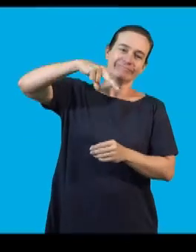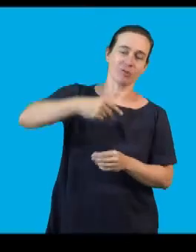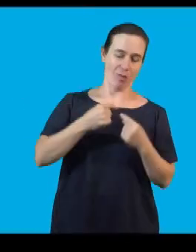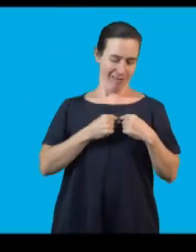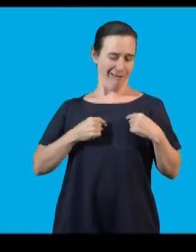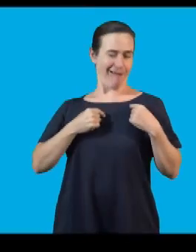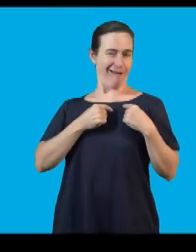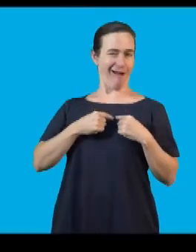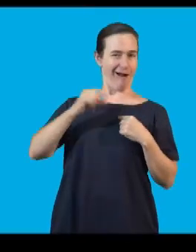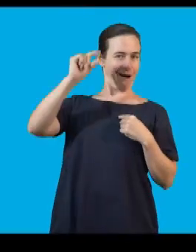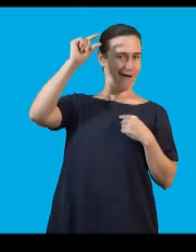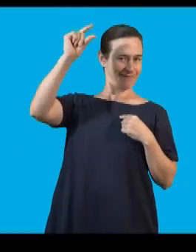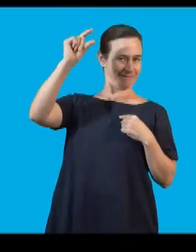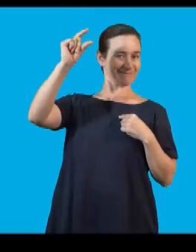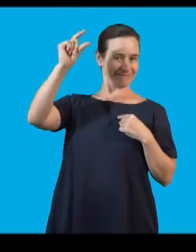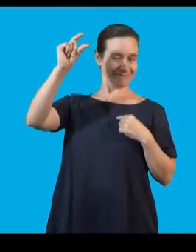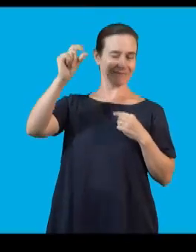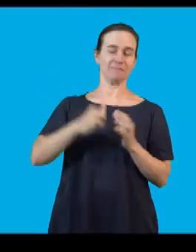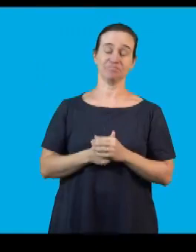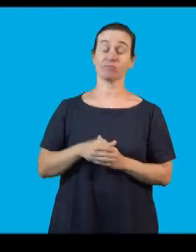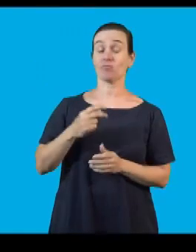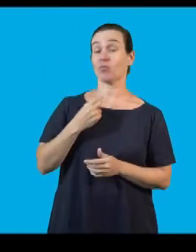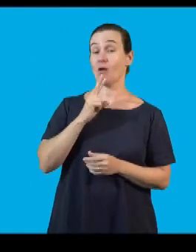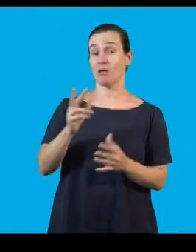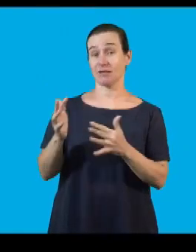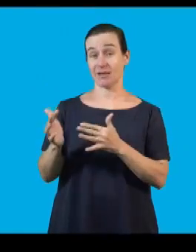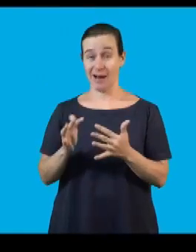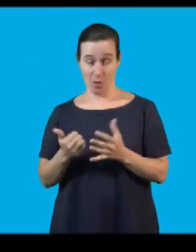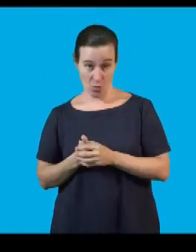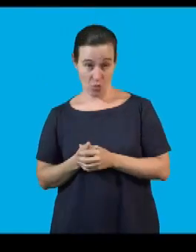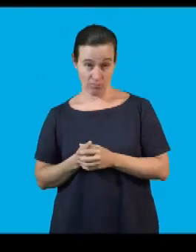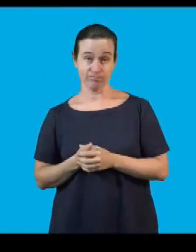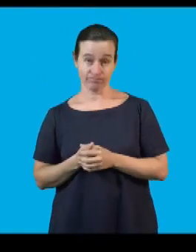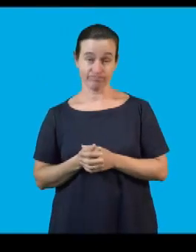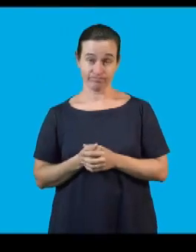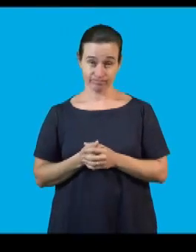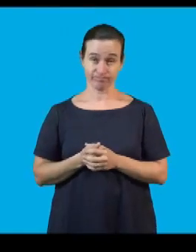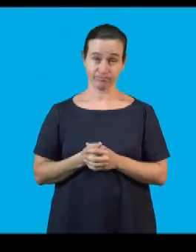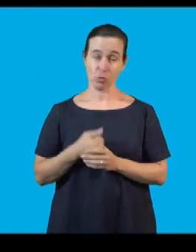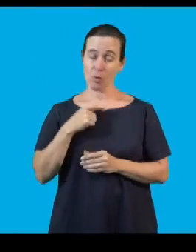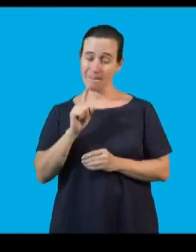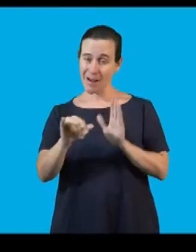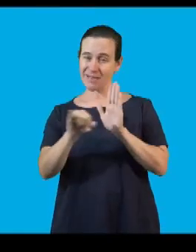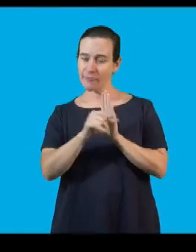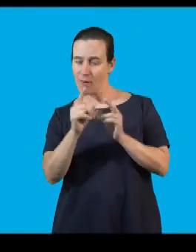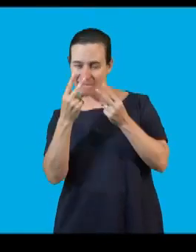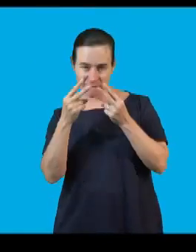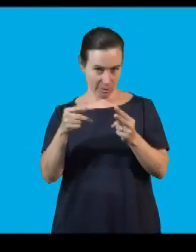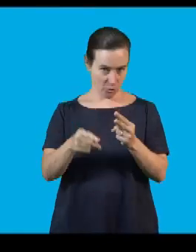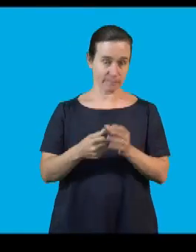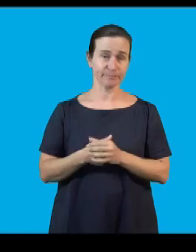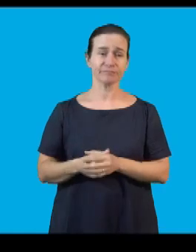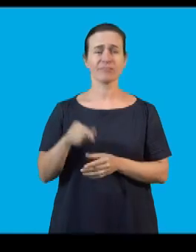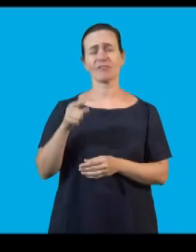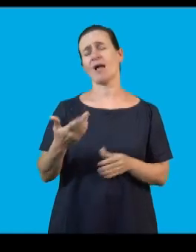little heart, okay? So in our response, something is going to be mentioned about what the visual clue shows